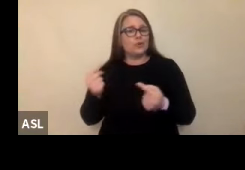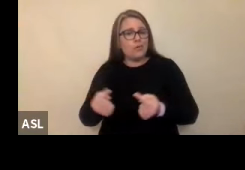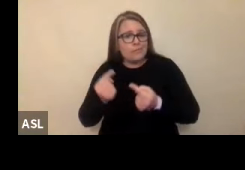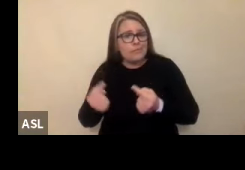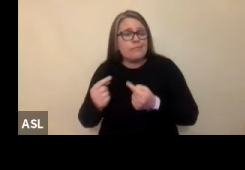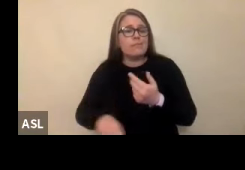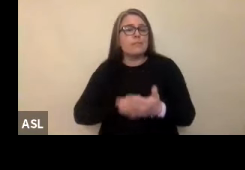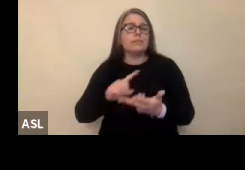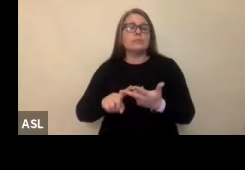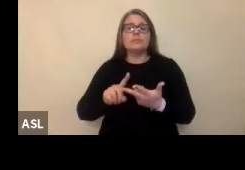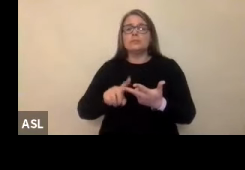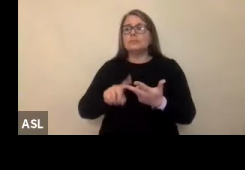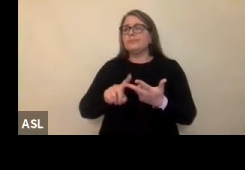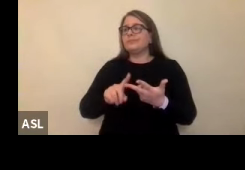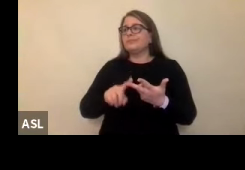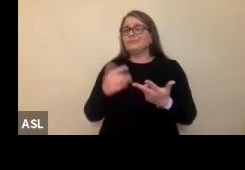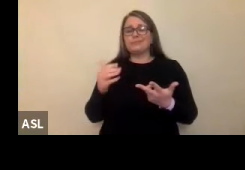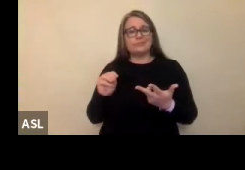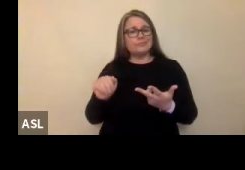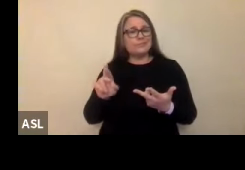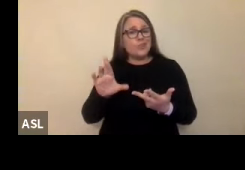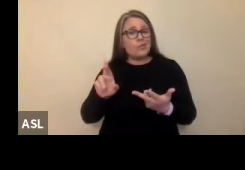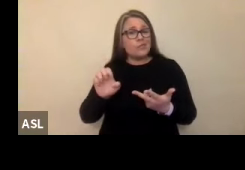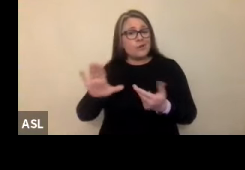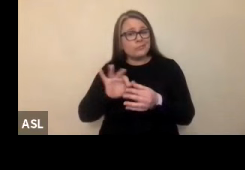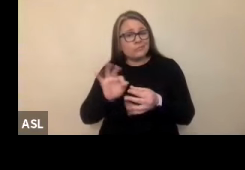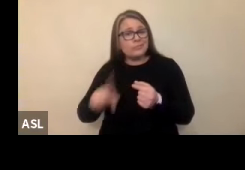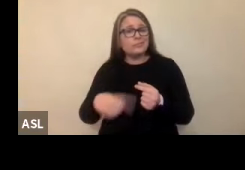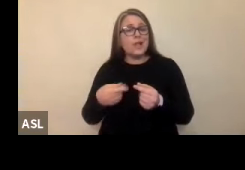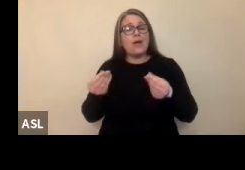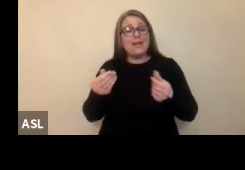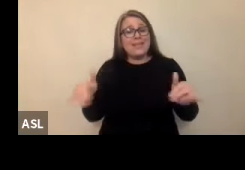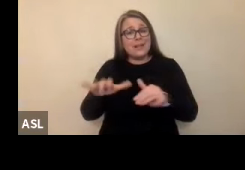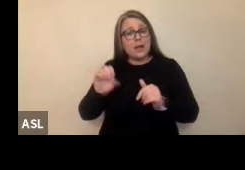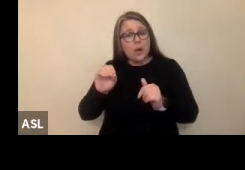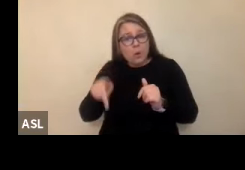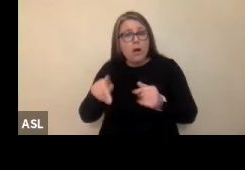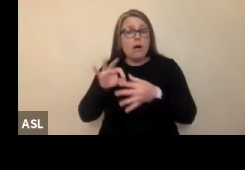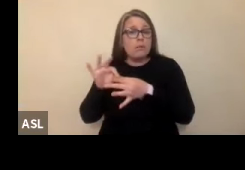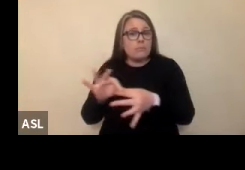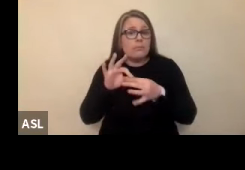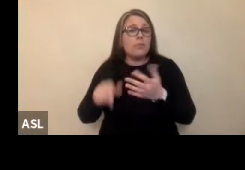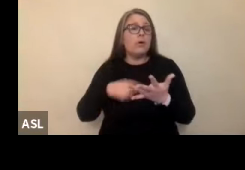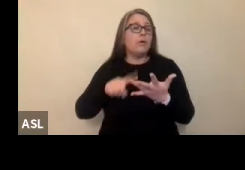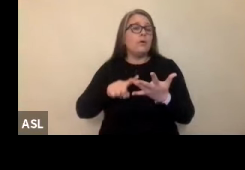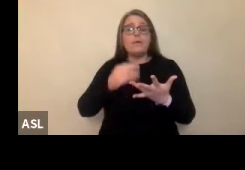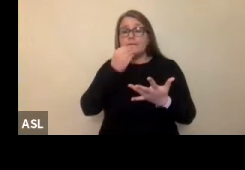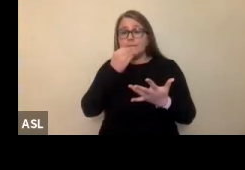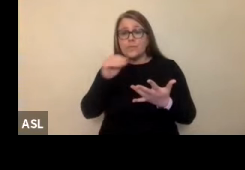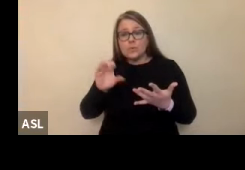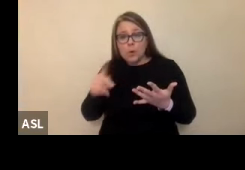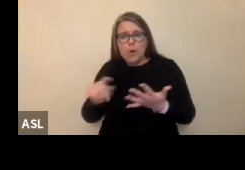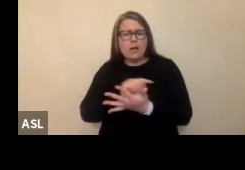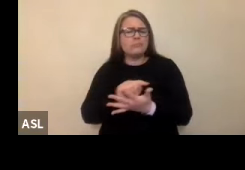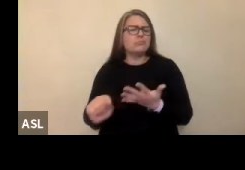or in the kinds of things that even Marbre was talking about in terms of land cooperatives or kind of food co-ops, right? So there's all sorts